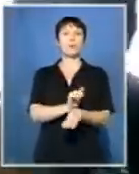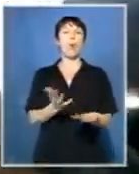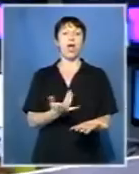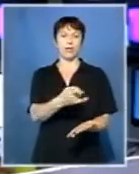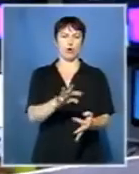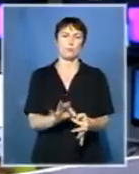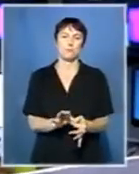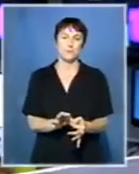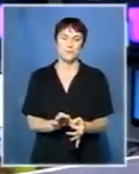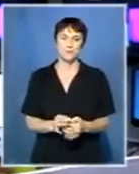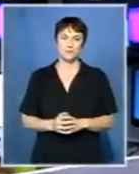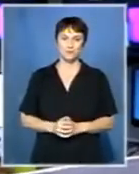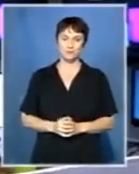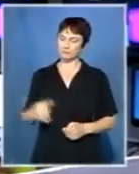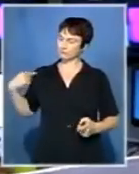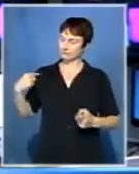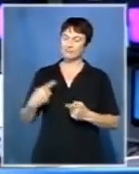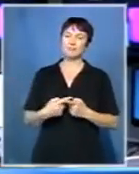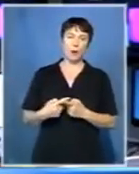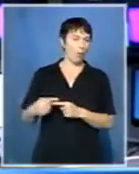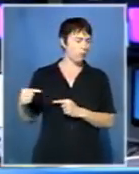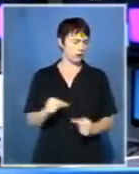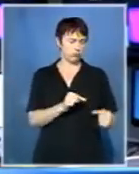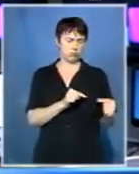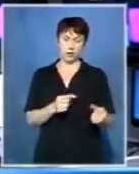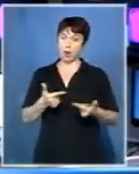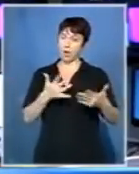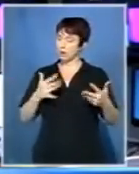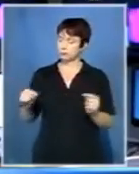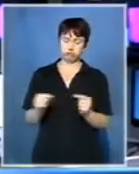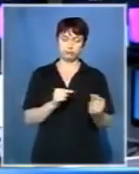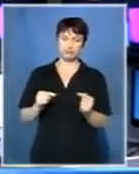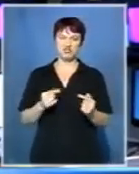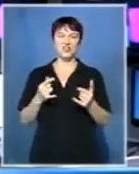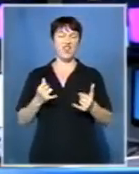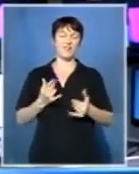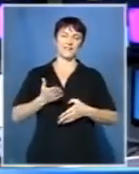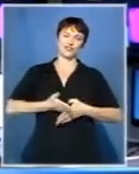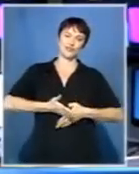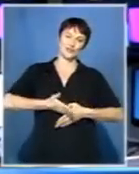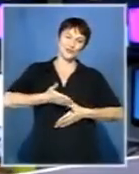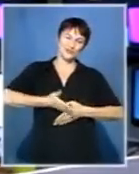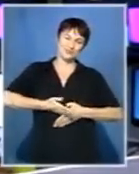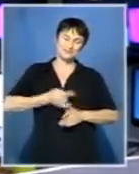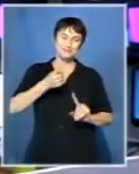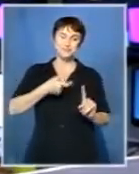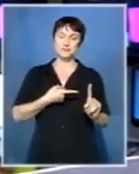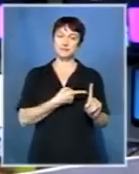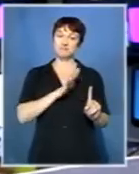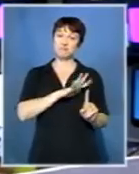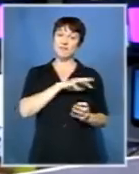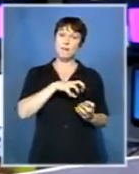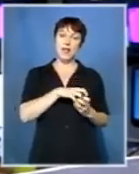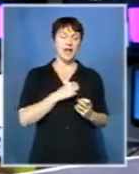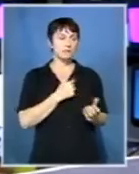arrest. After a protracted legal battle, it's now the end of the road for Oscar Pistorius, but his family